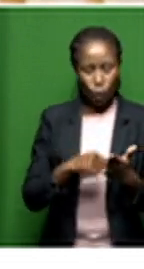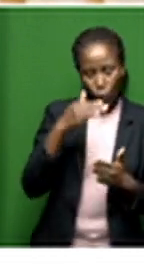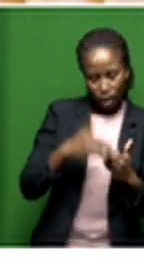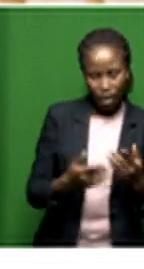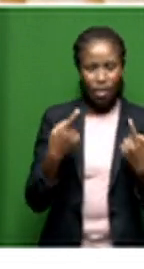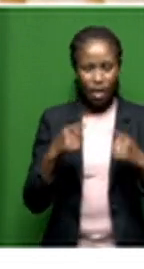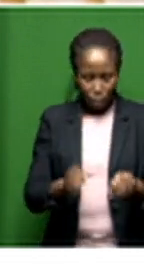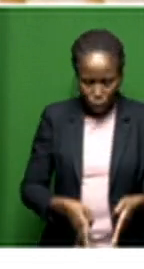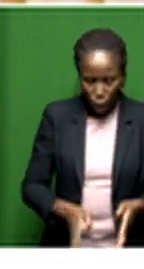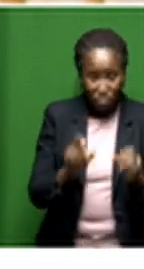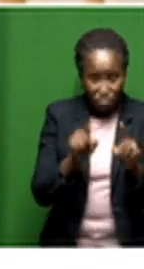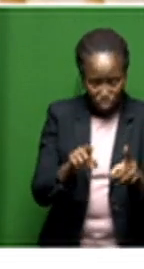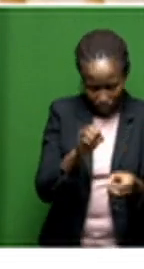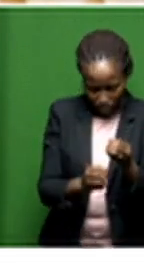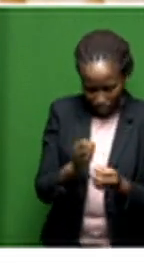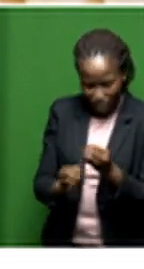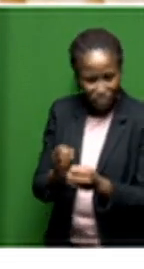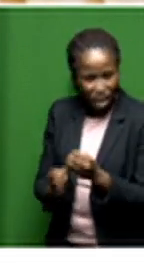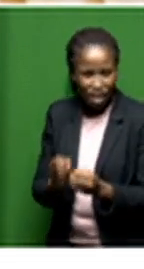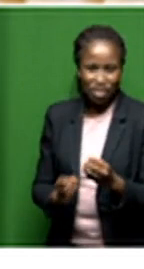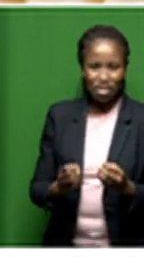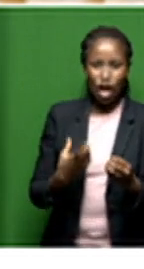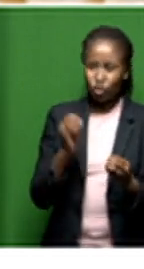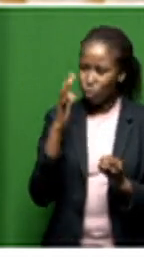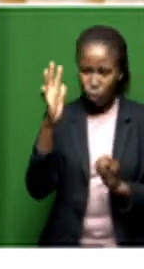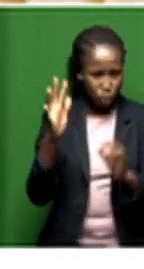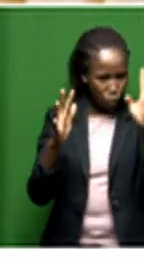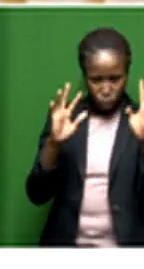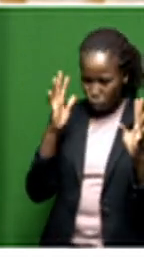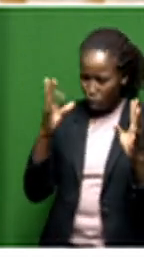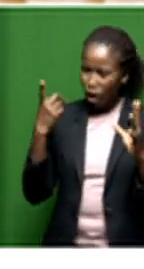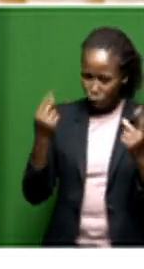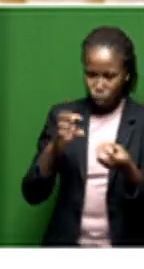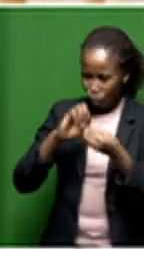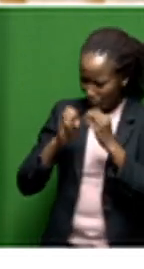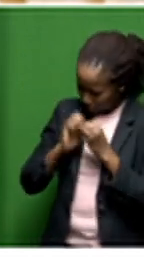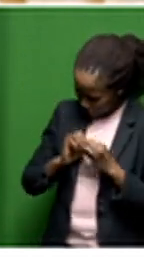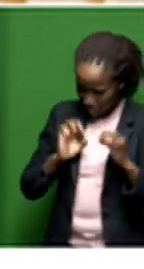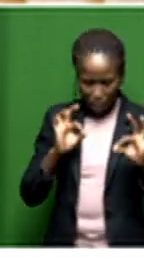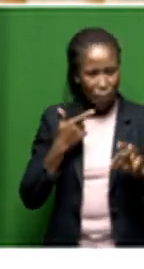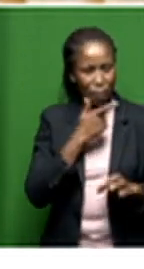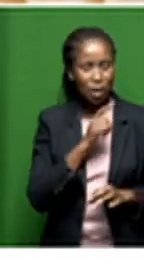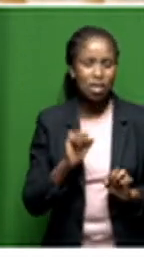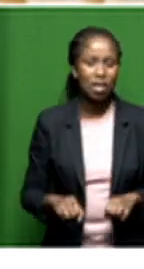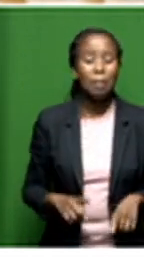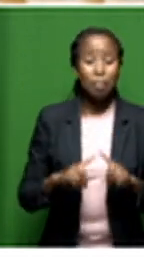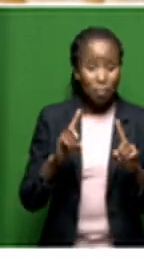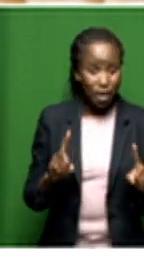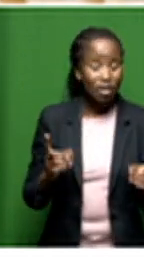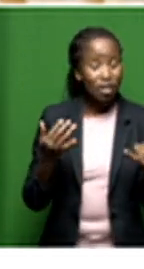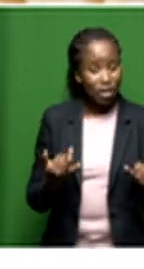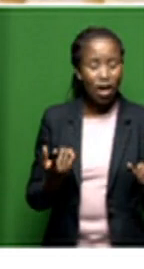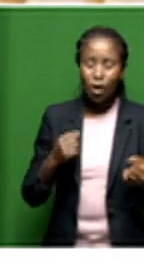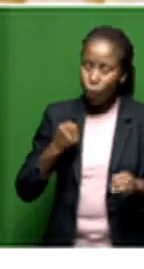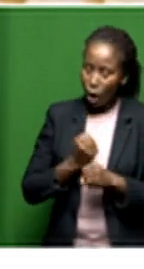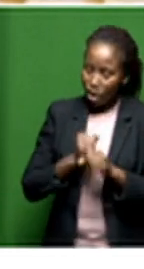they're cutting grass, they're doing wonderful work. And without their support and the business support, we would be further back. But the strides that we've made,